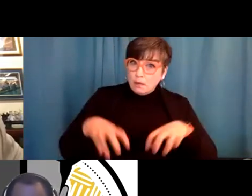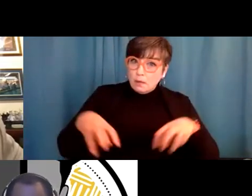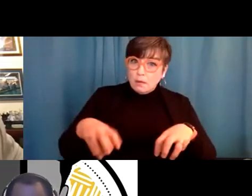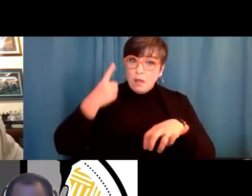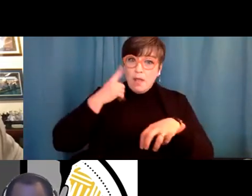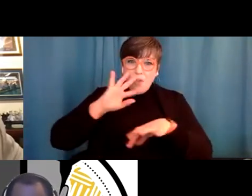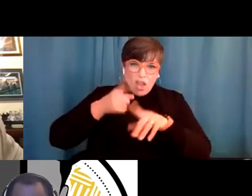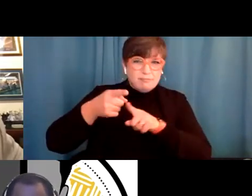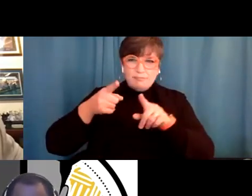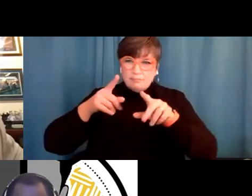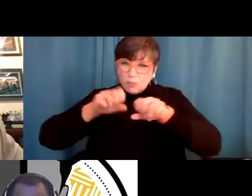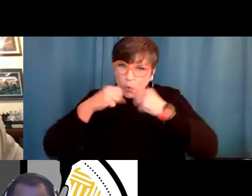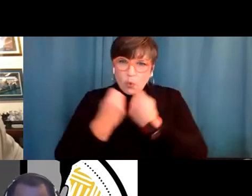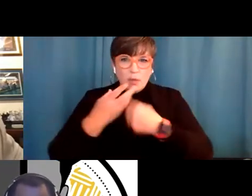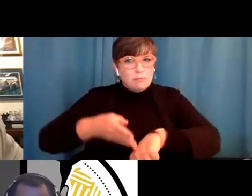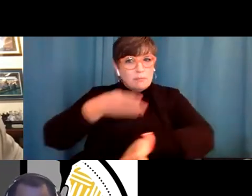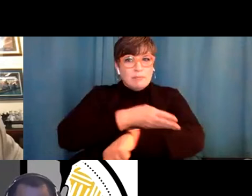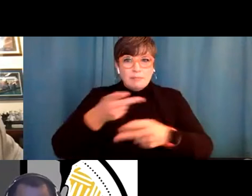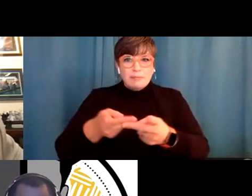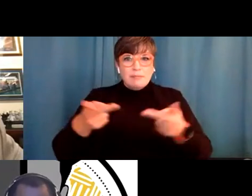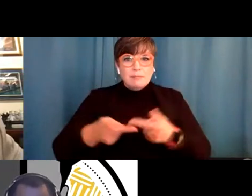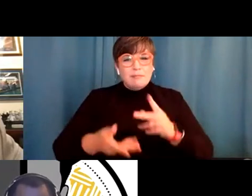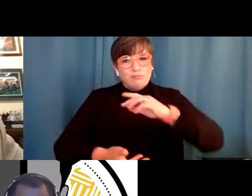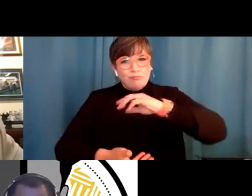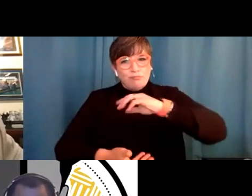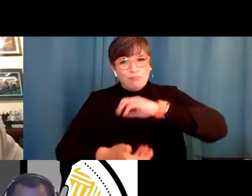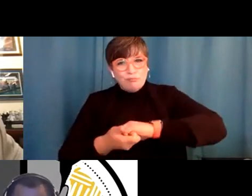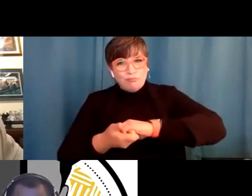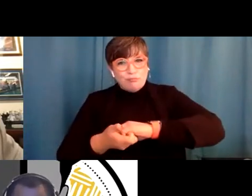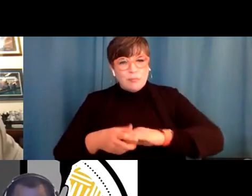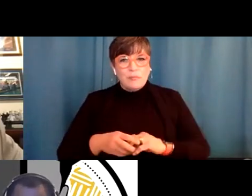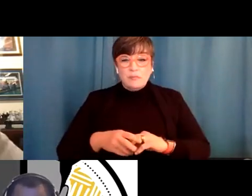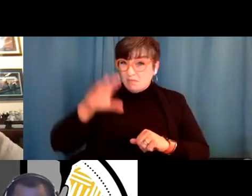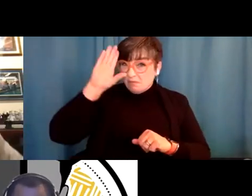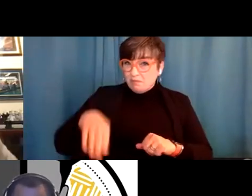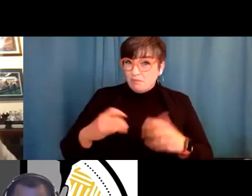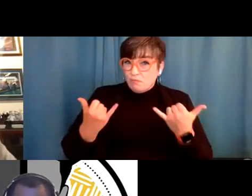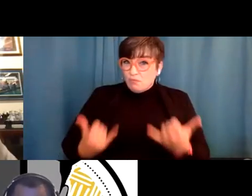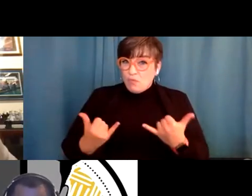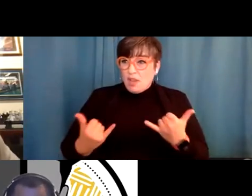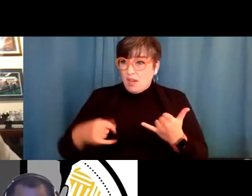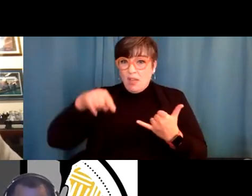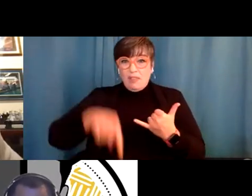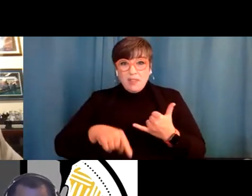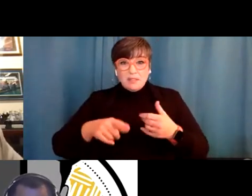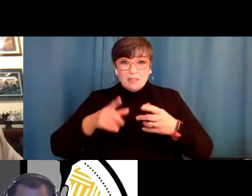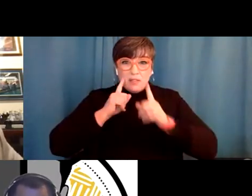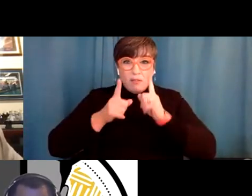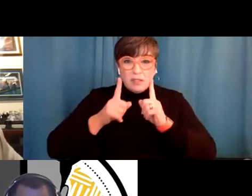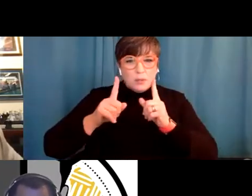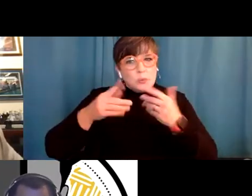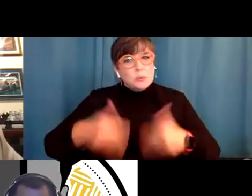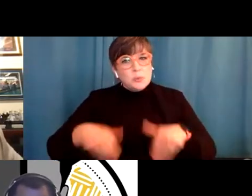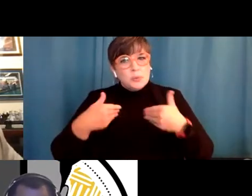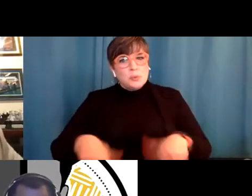of uncertainty, of danger, and also possibility, we are naming key issues that need careful analysis and